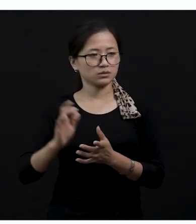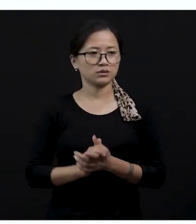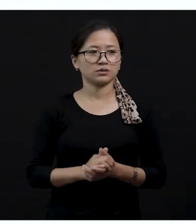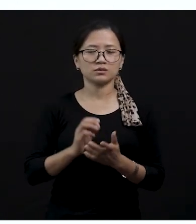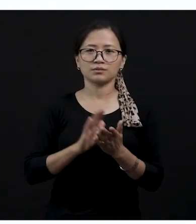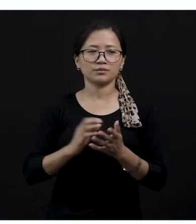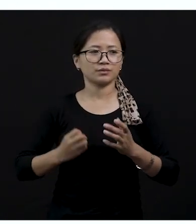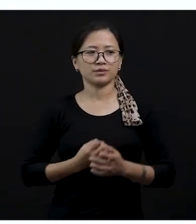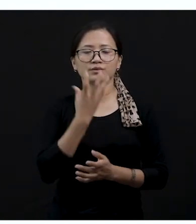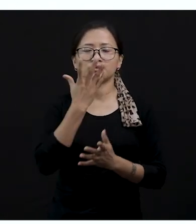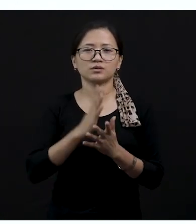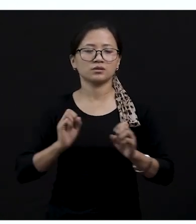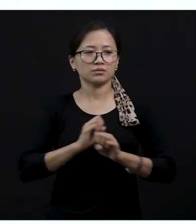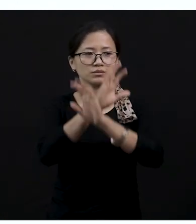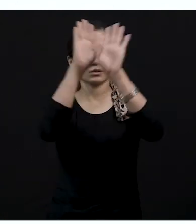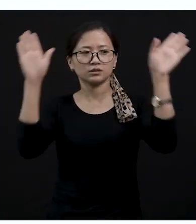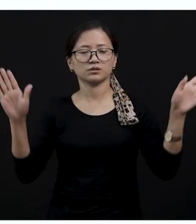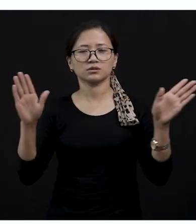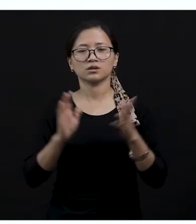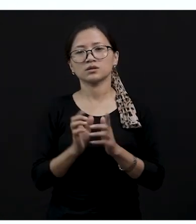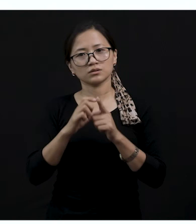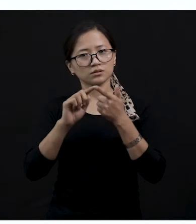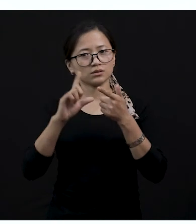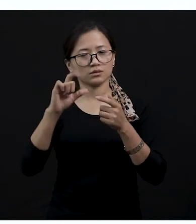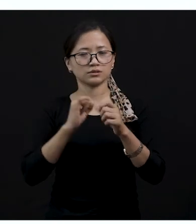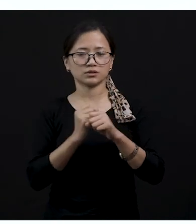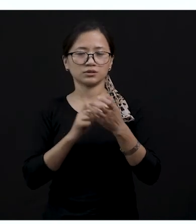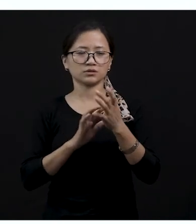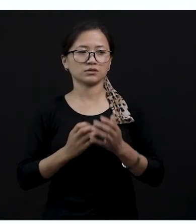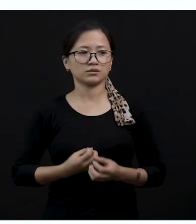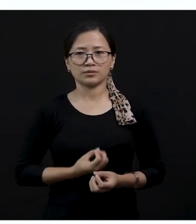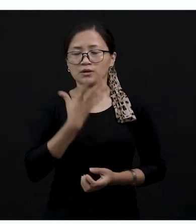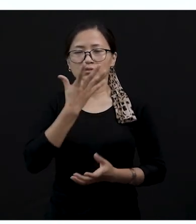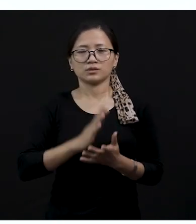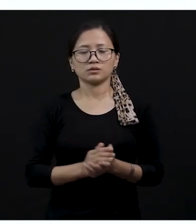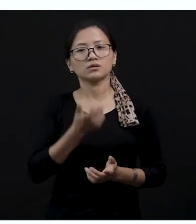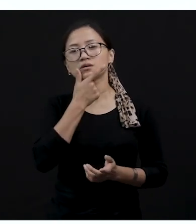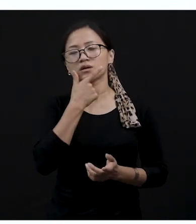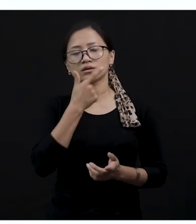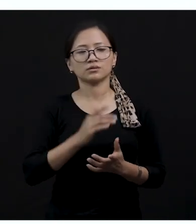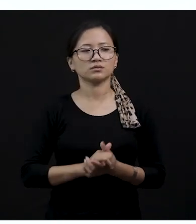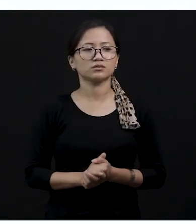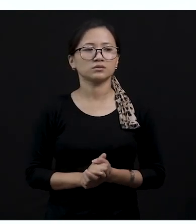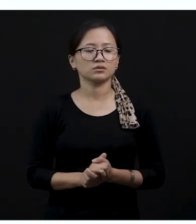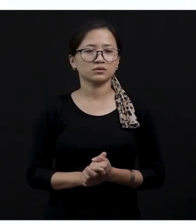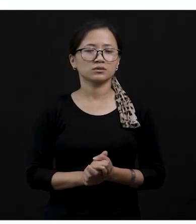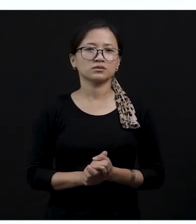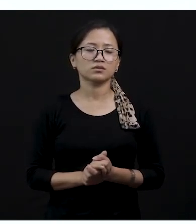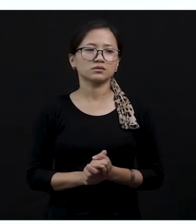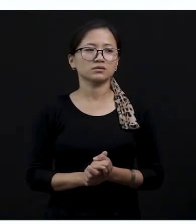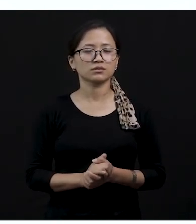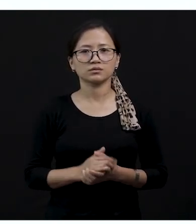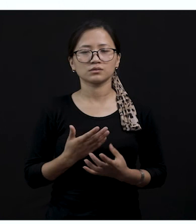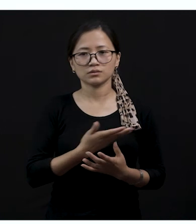out. Merry, bright, delight, loved. See, merry, bright, all this indicates